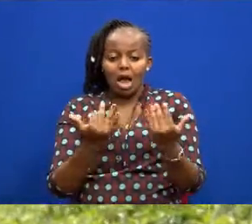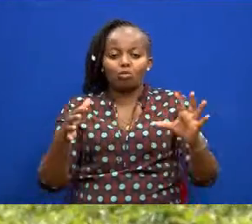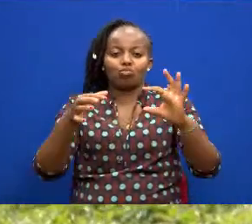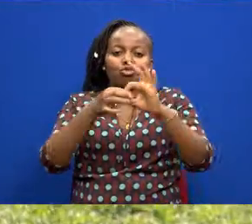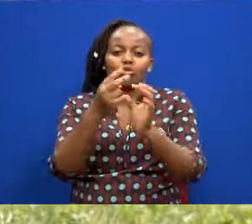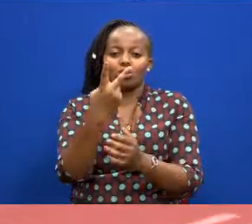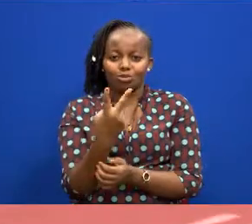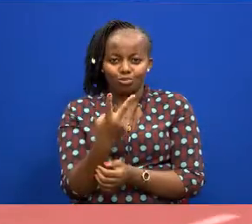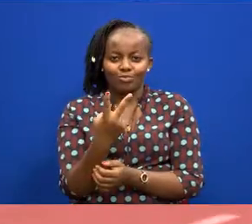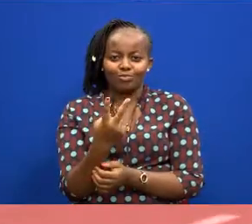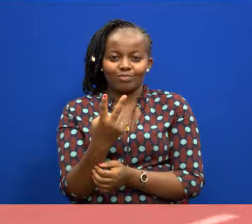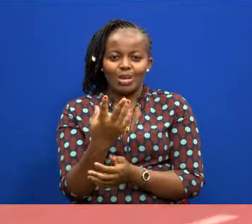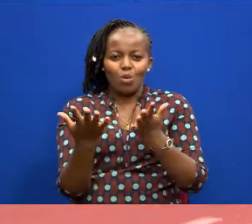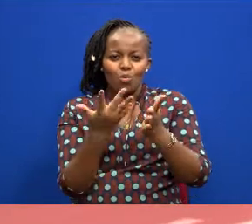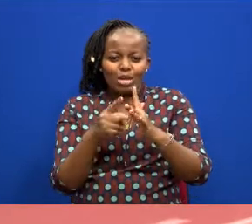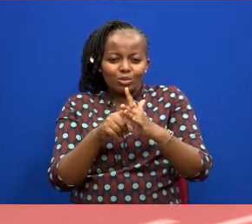bit.